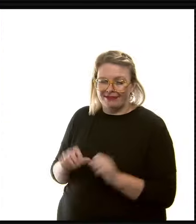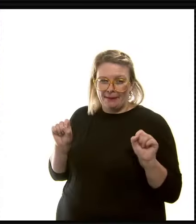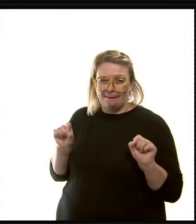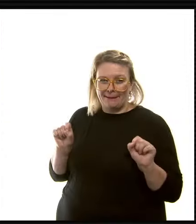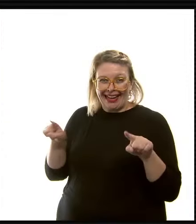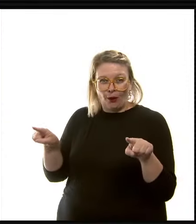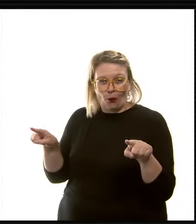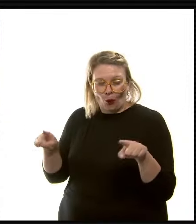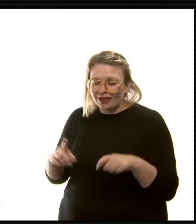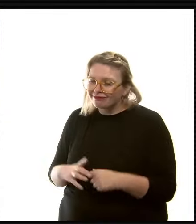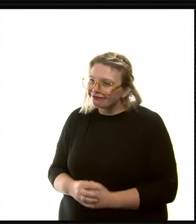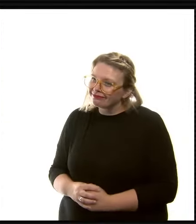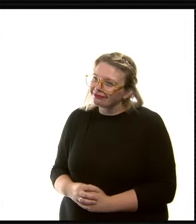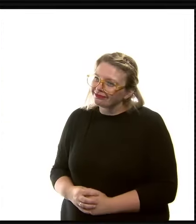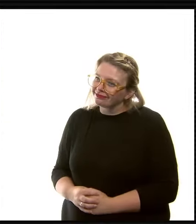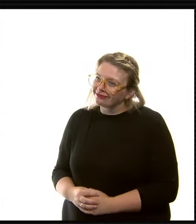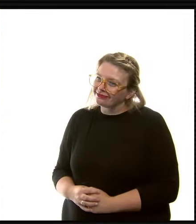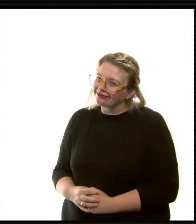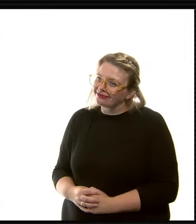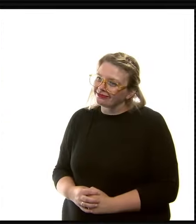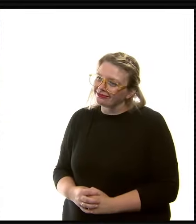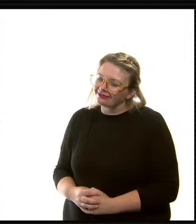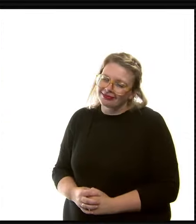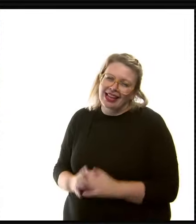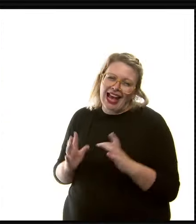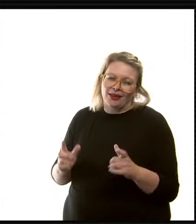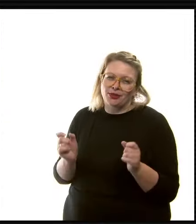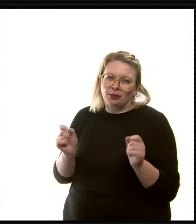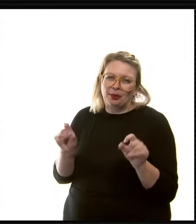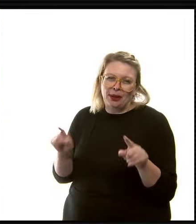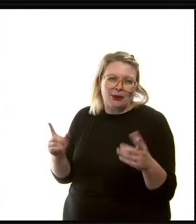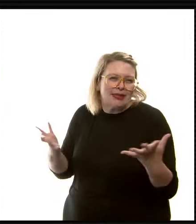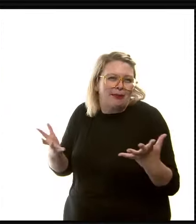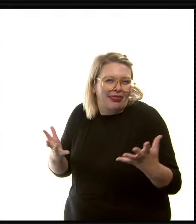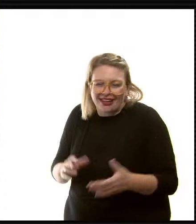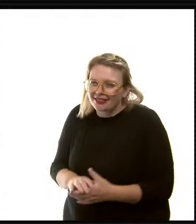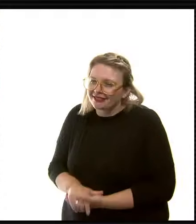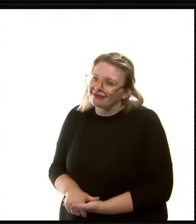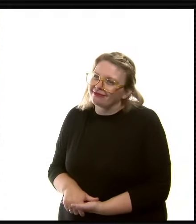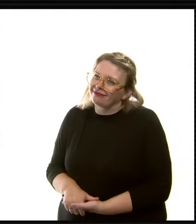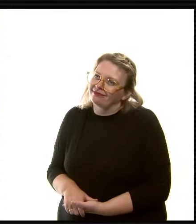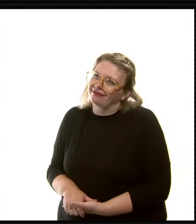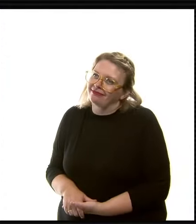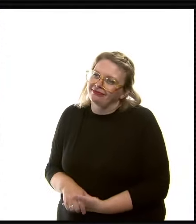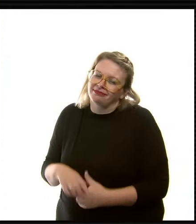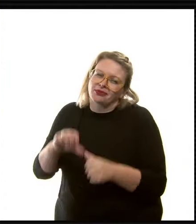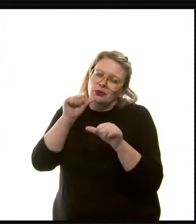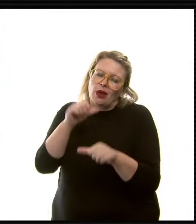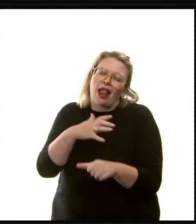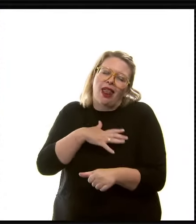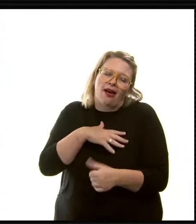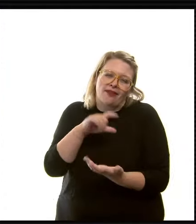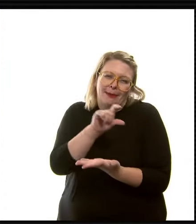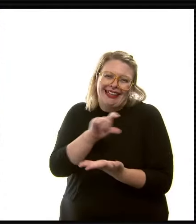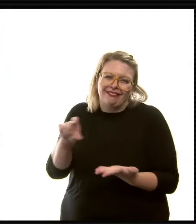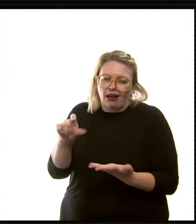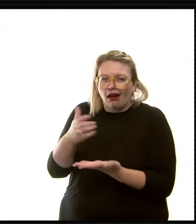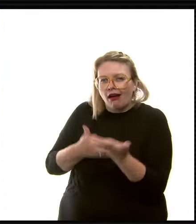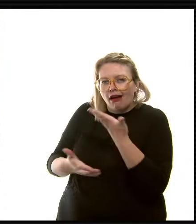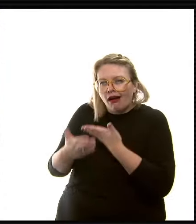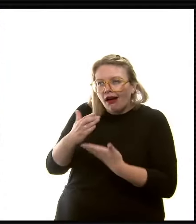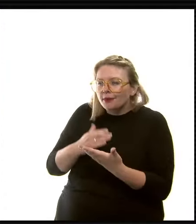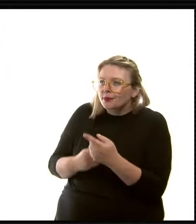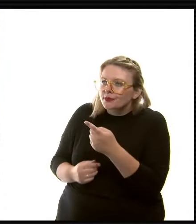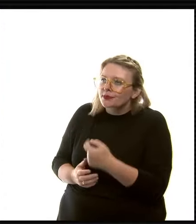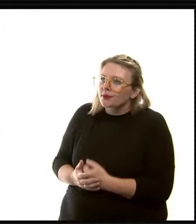shooting function. Yeah, it's got to shoot something. Yeah, we got to shoot something. Well, if it's not known by now, I love minifigures, so tell us about the minifigures. Oh, sure,